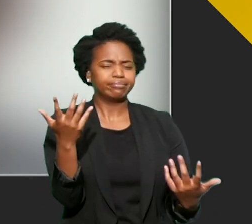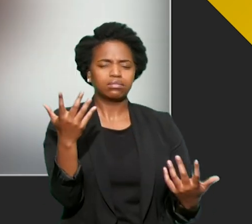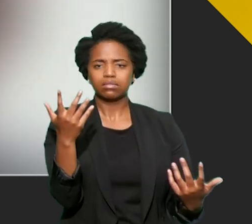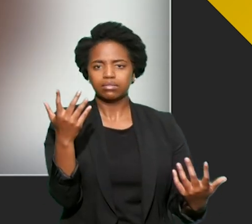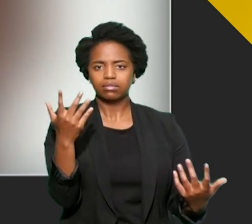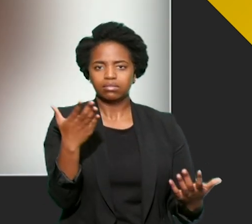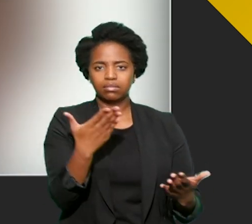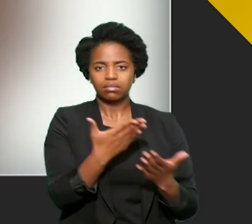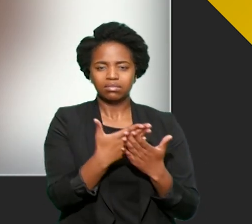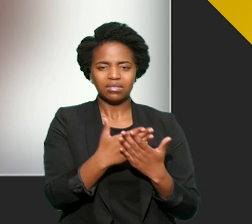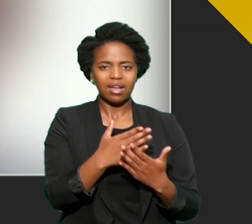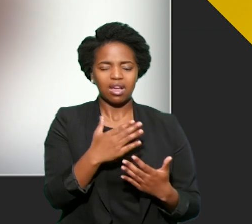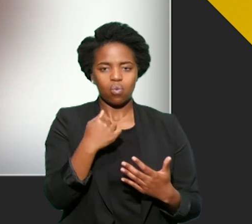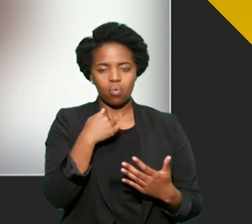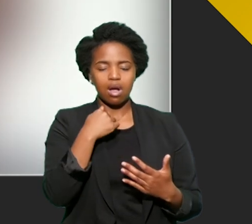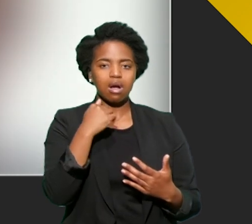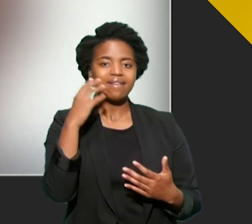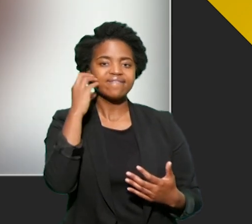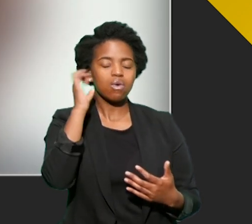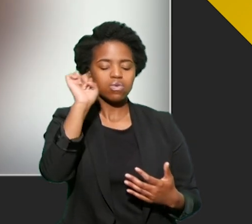to control your phones.